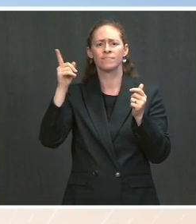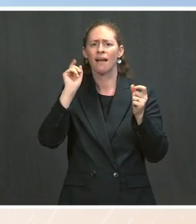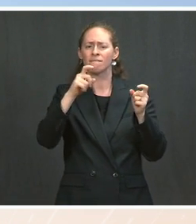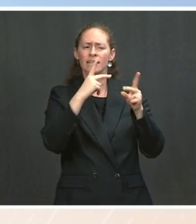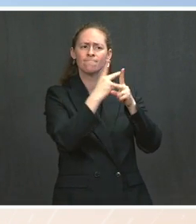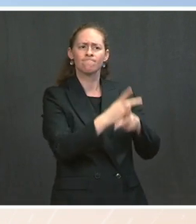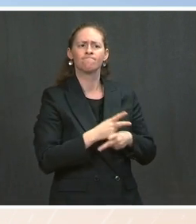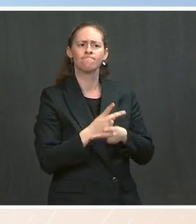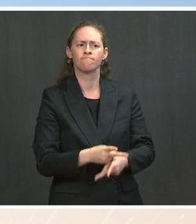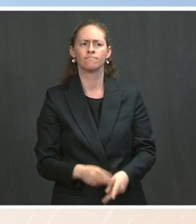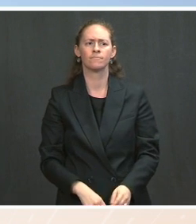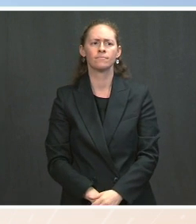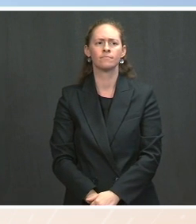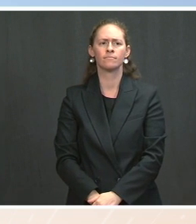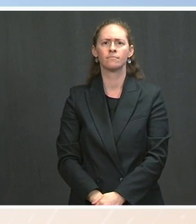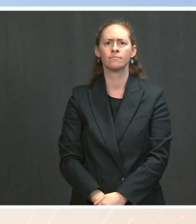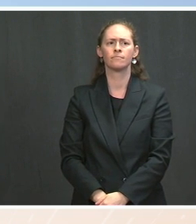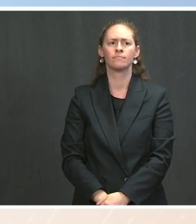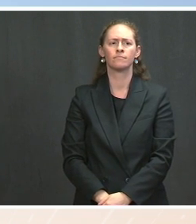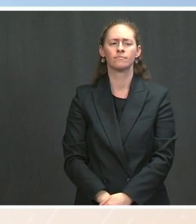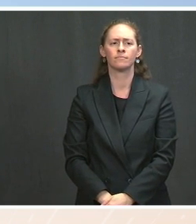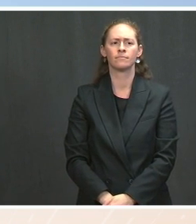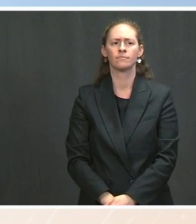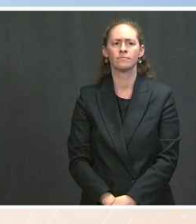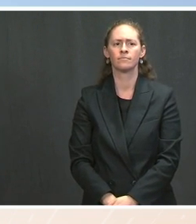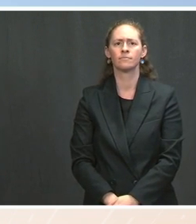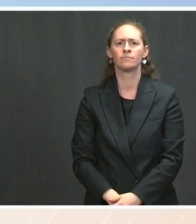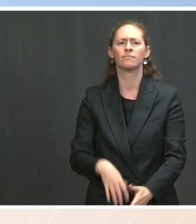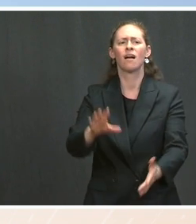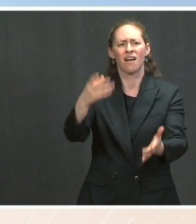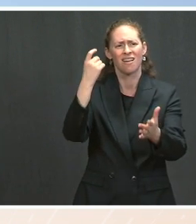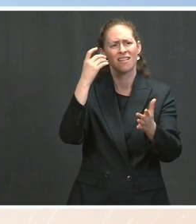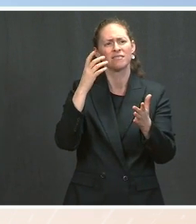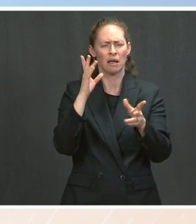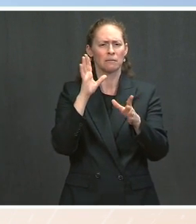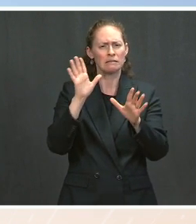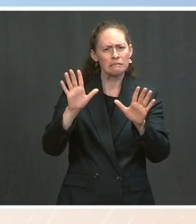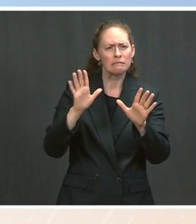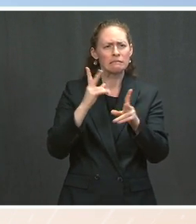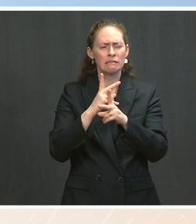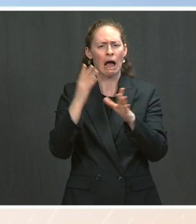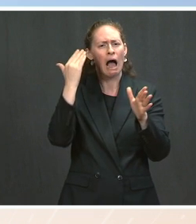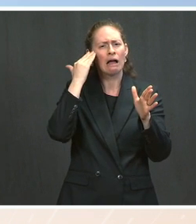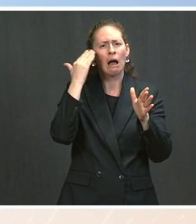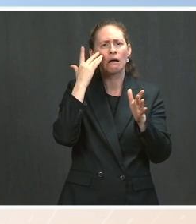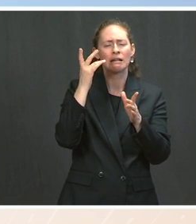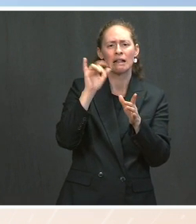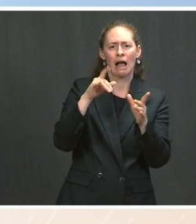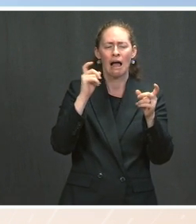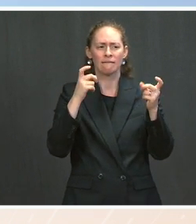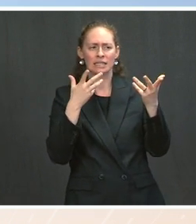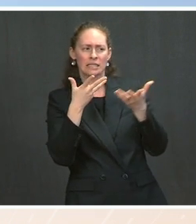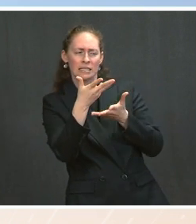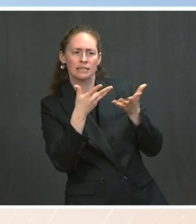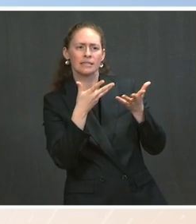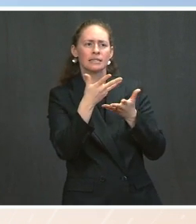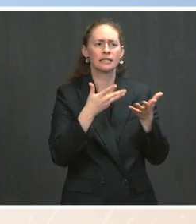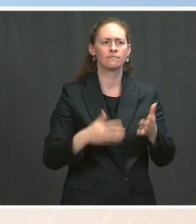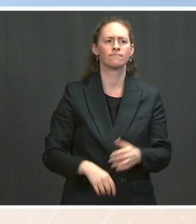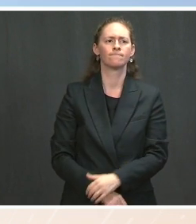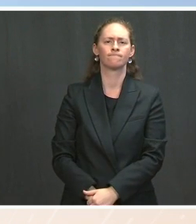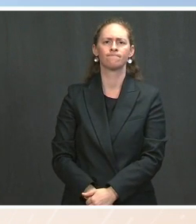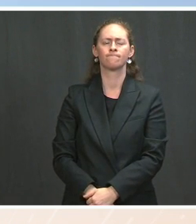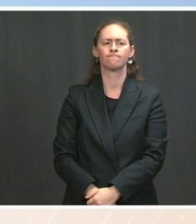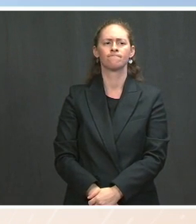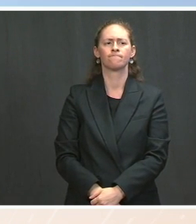that should send a clear message about the importance of these partnerships and alliances that the first two bilateral meetings the